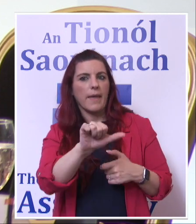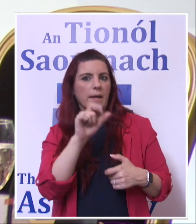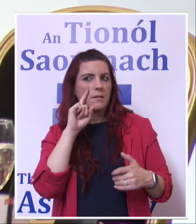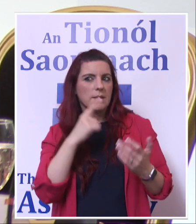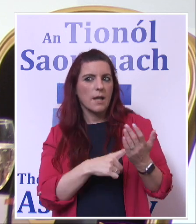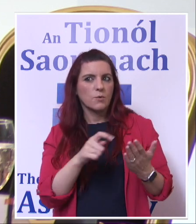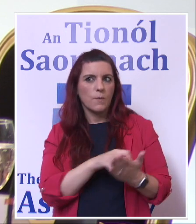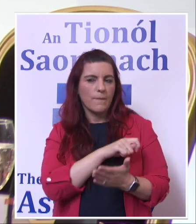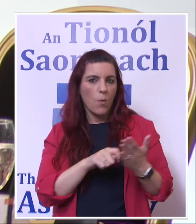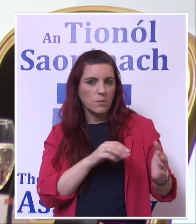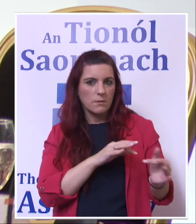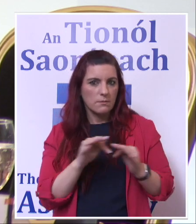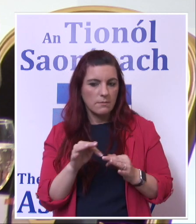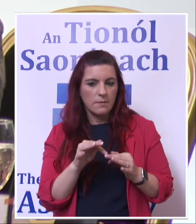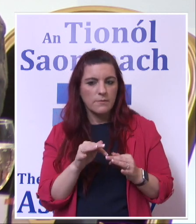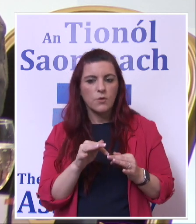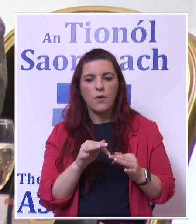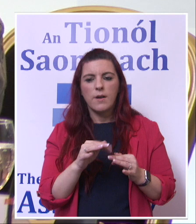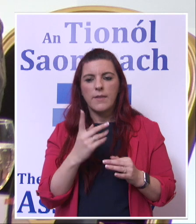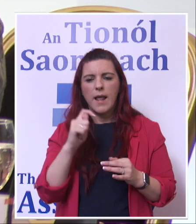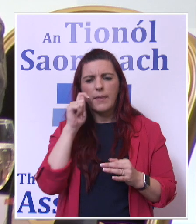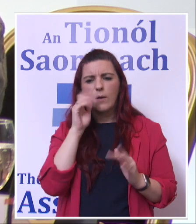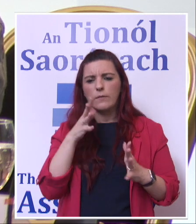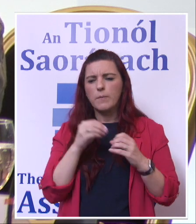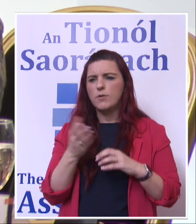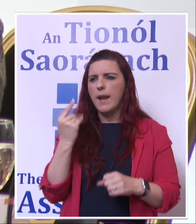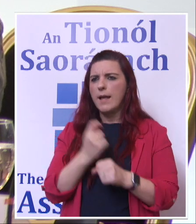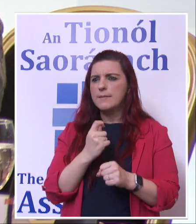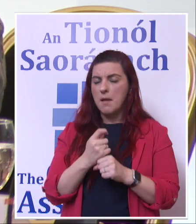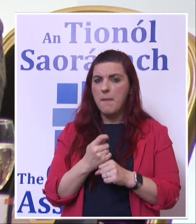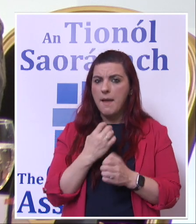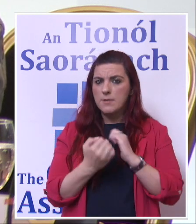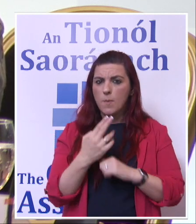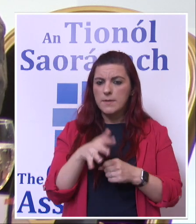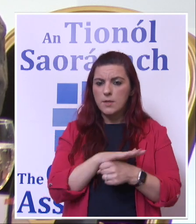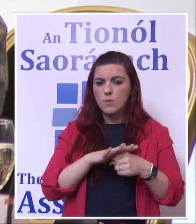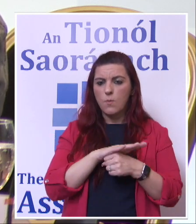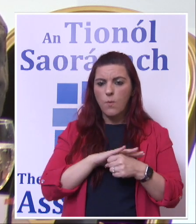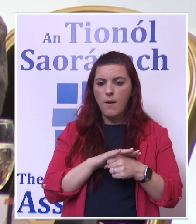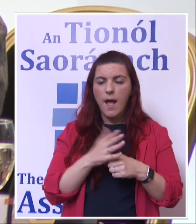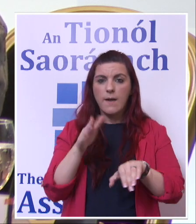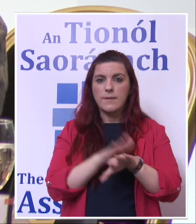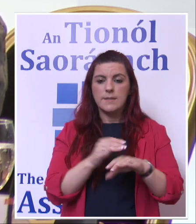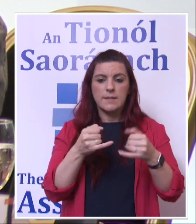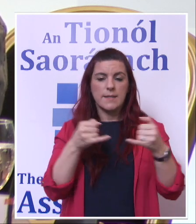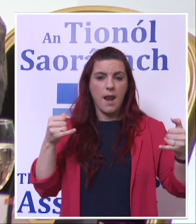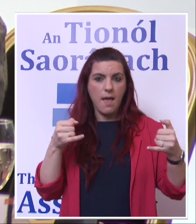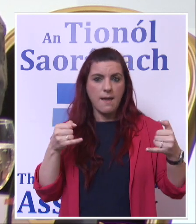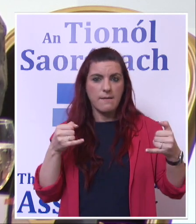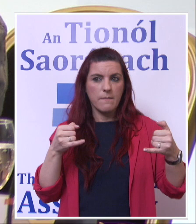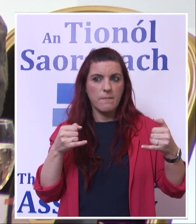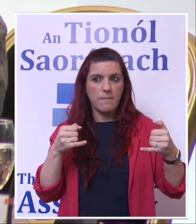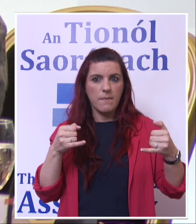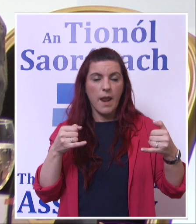the councillors. And I think I might have mentioned the last time as well, there have been situations when there is a deadline set by central government for each